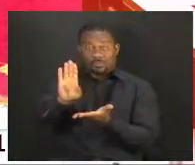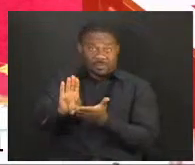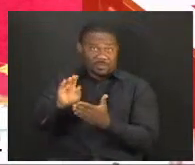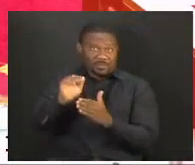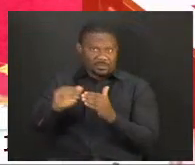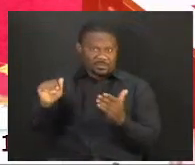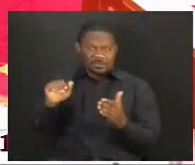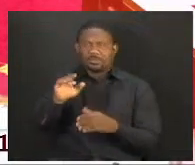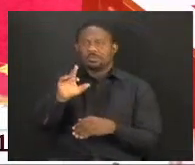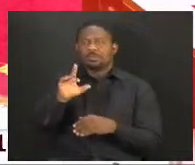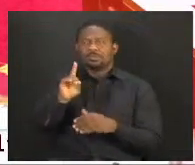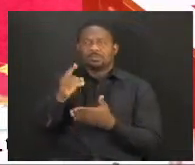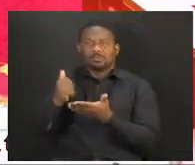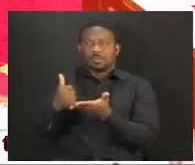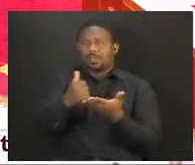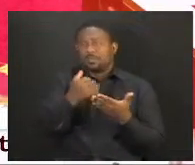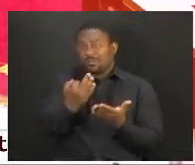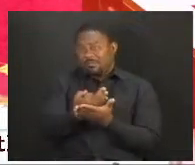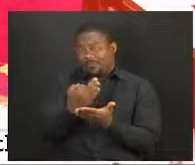District Assembly Common Fund.